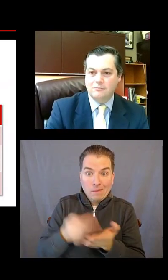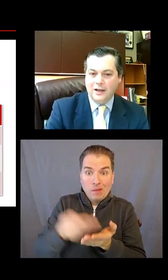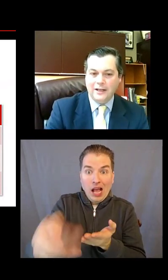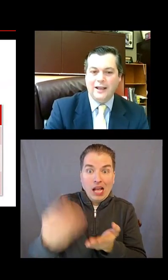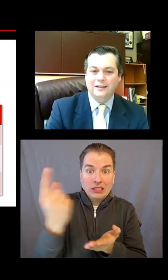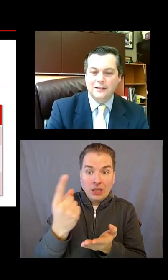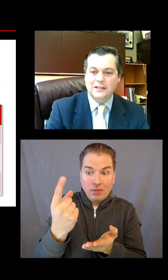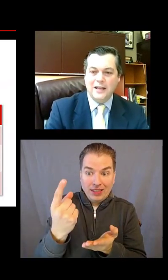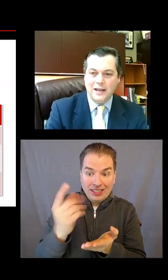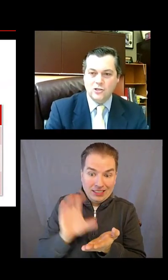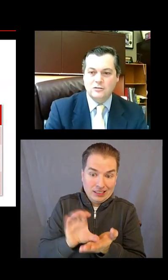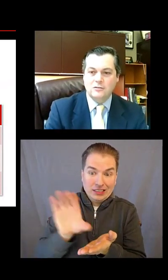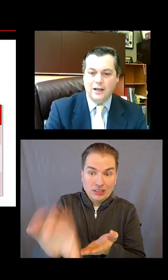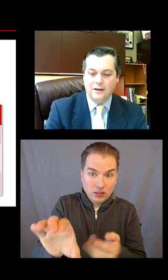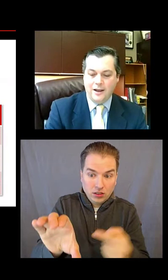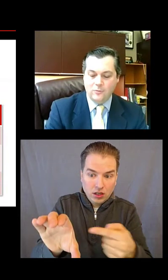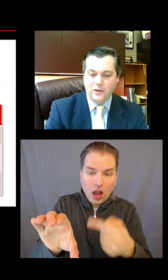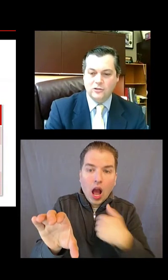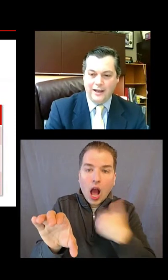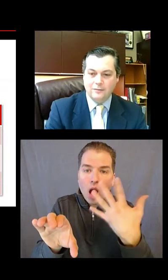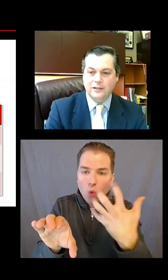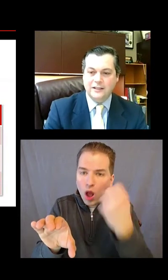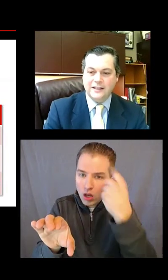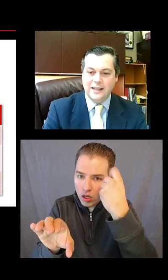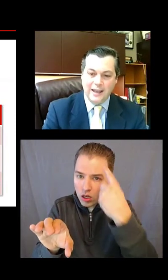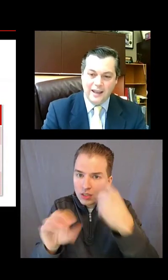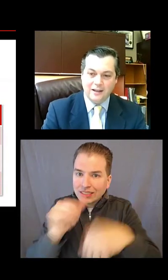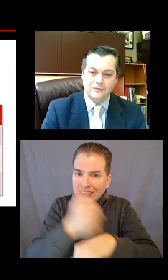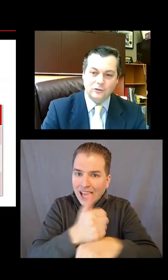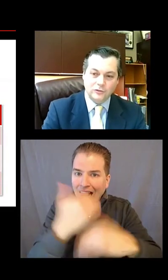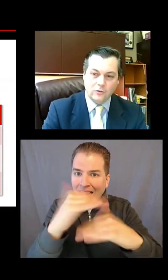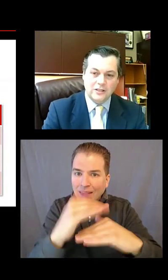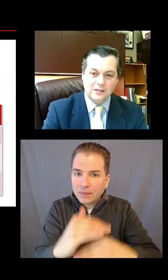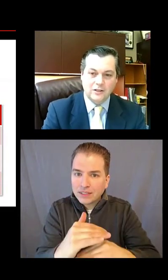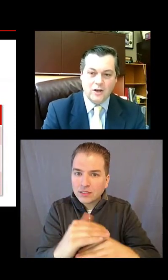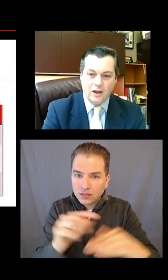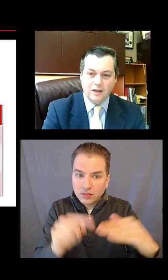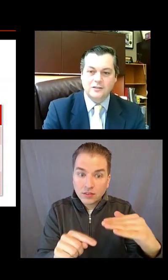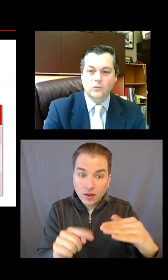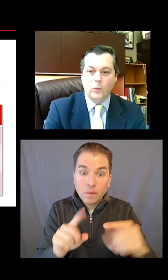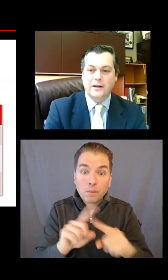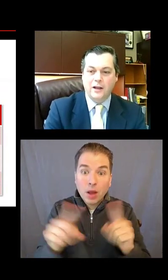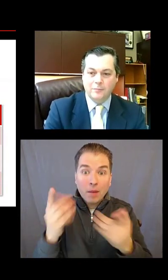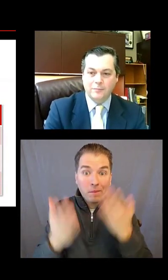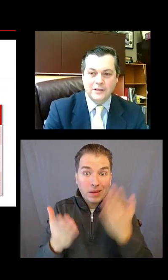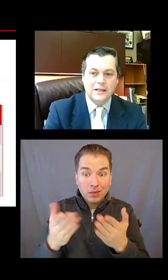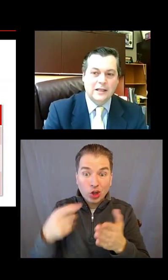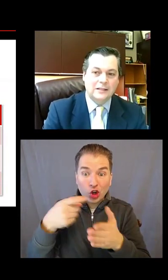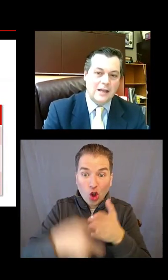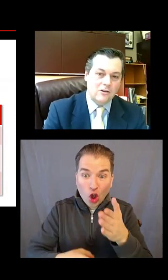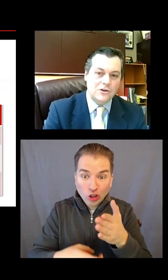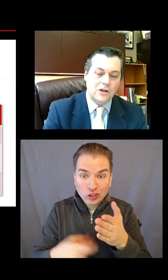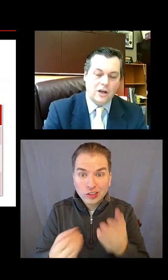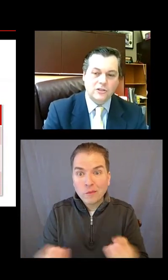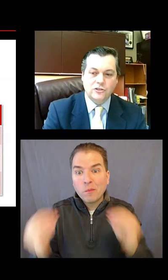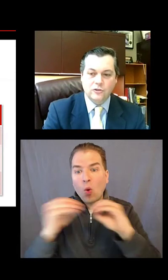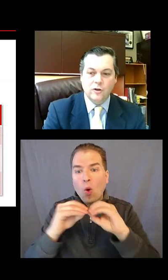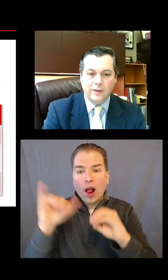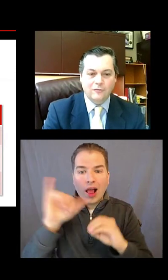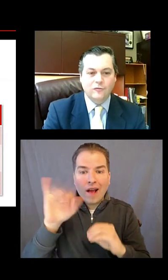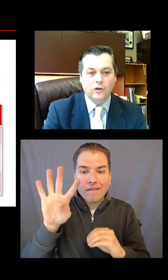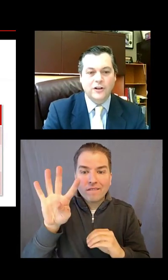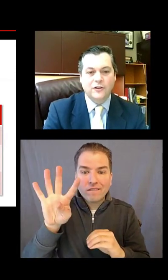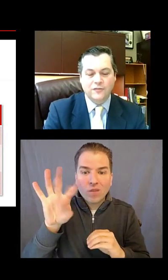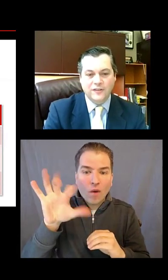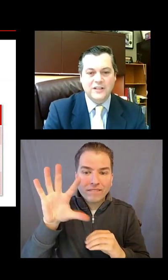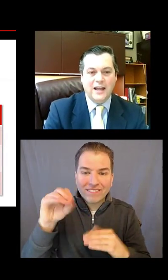for somebody a limitation on how much liability they have, you'll notice that the cost went up. It's now going to cost you